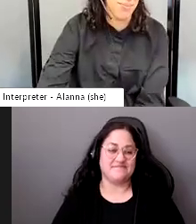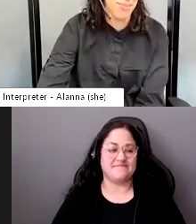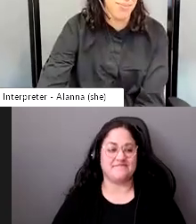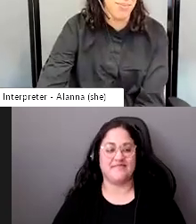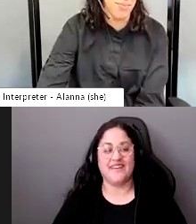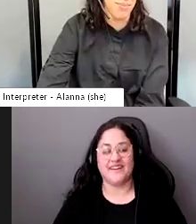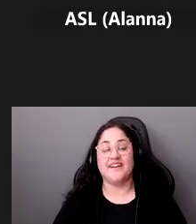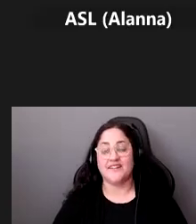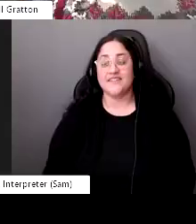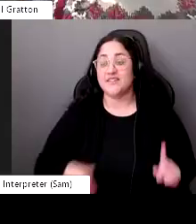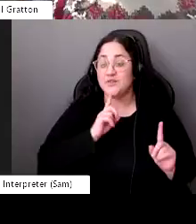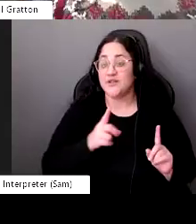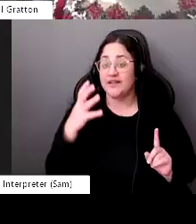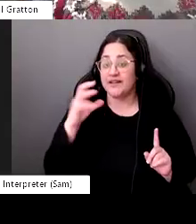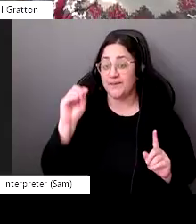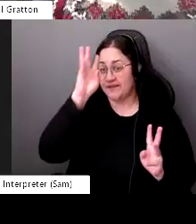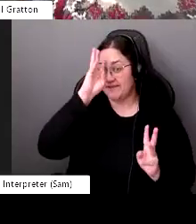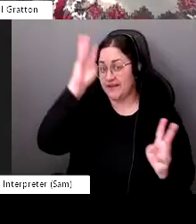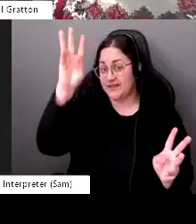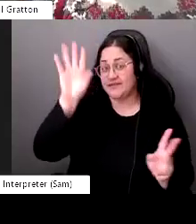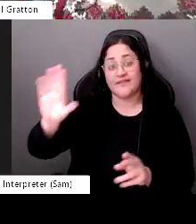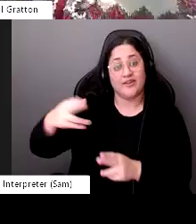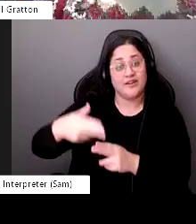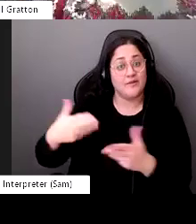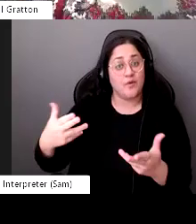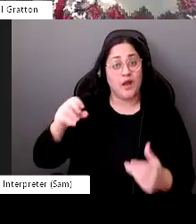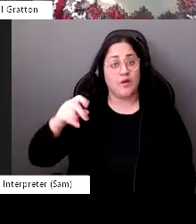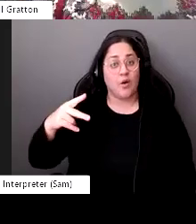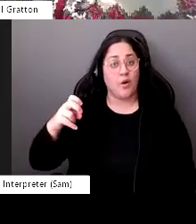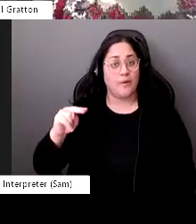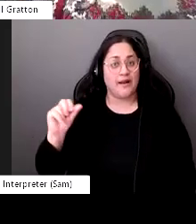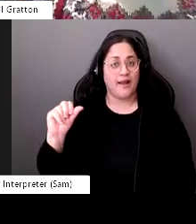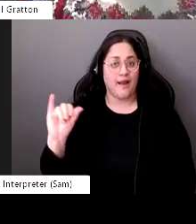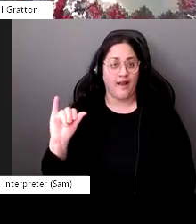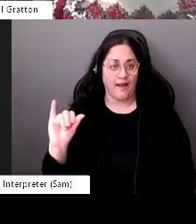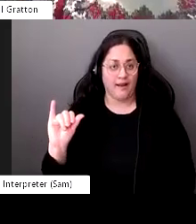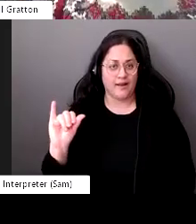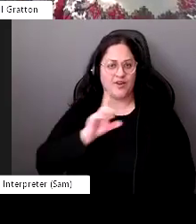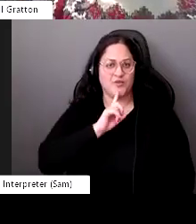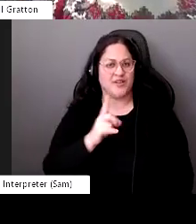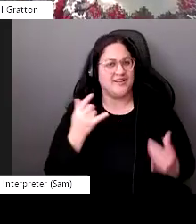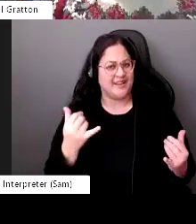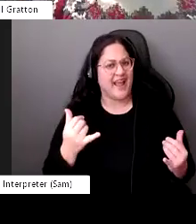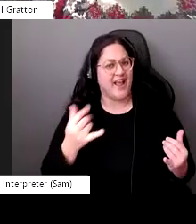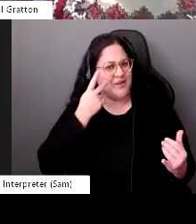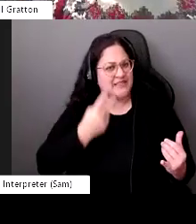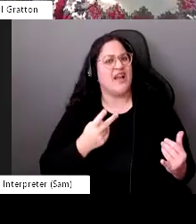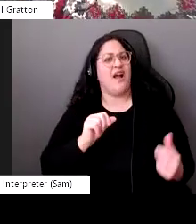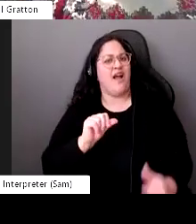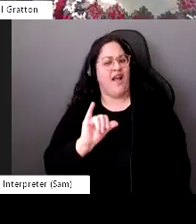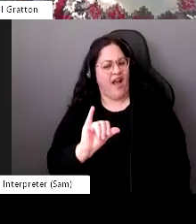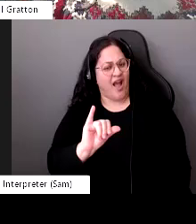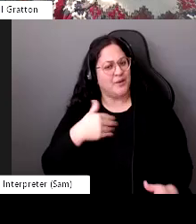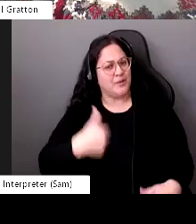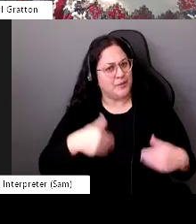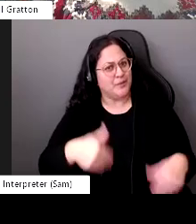for us human beings, and we're still kind of figuring out how to use it for good and not for evil. But the point is, there's a lot of good that can come out of